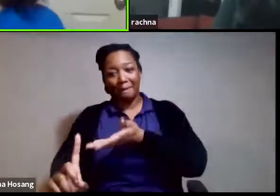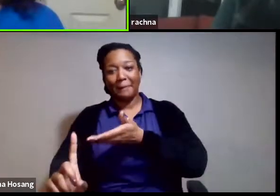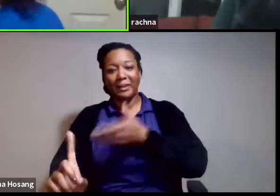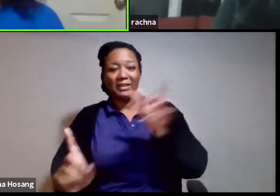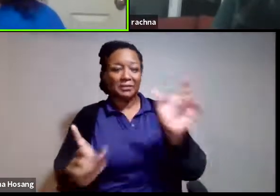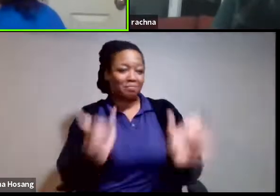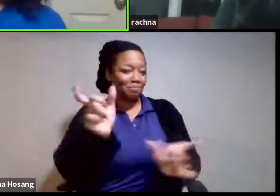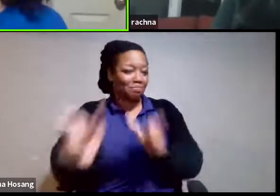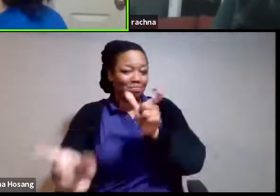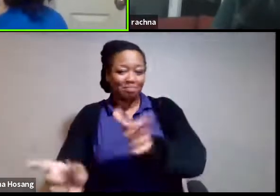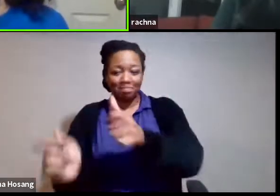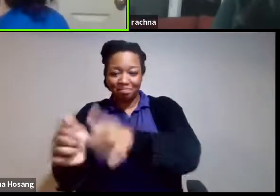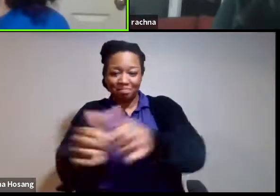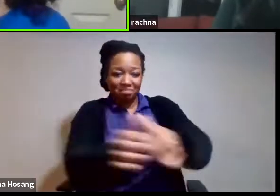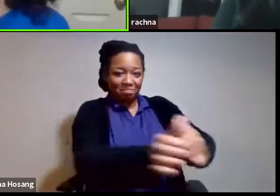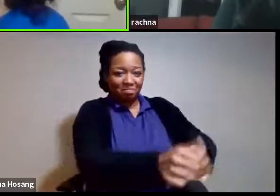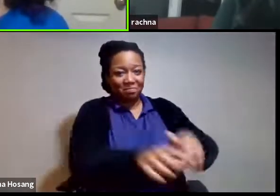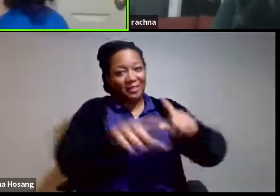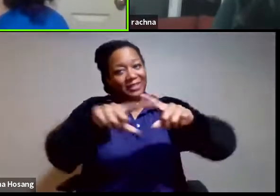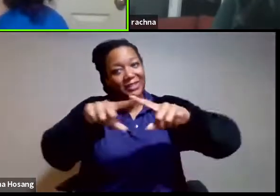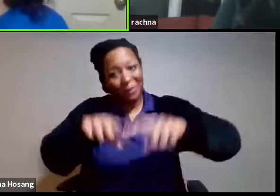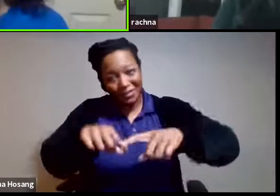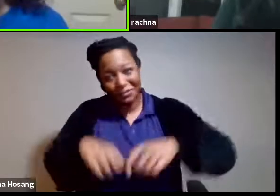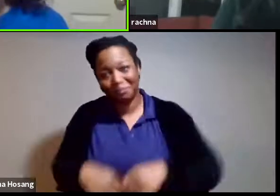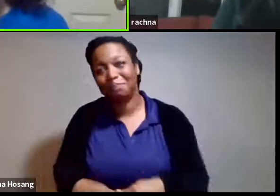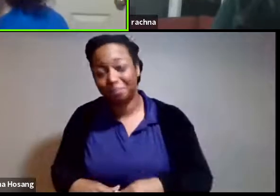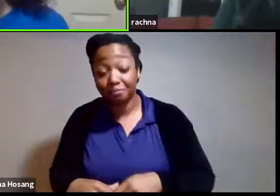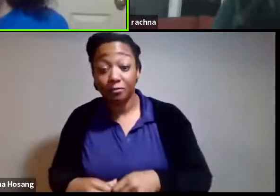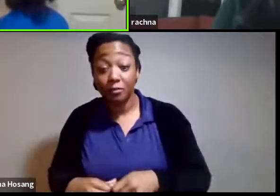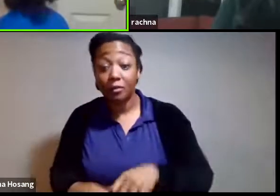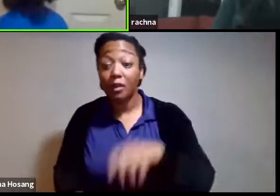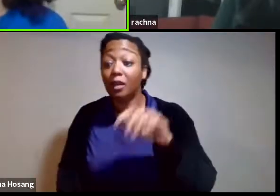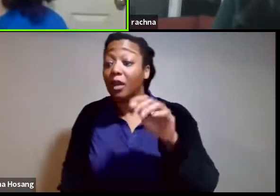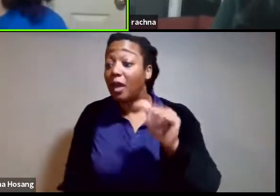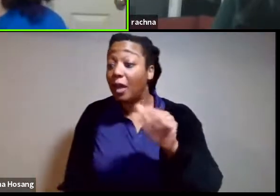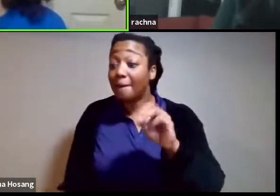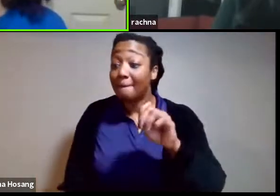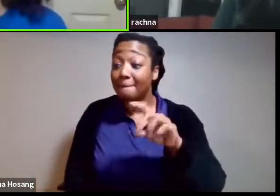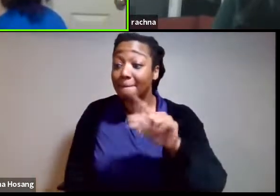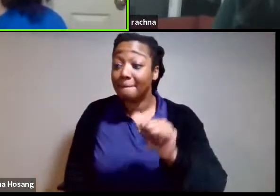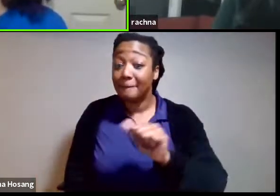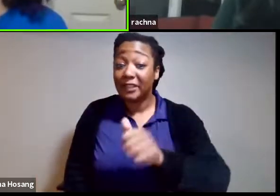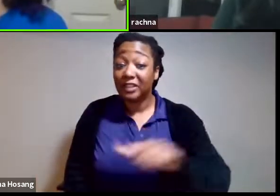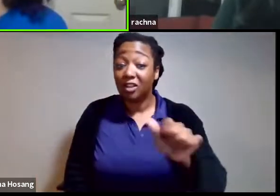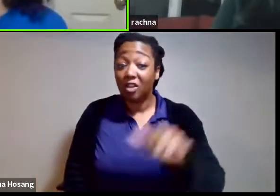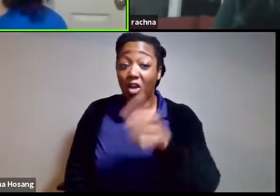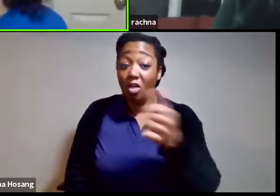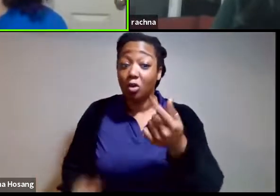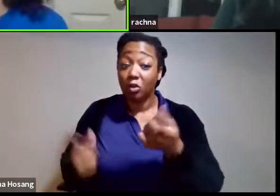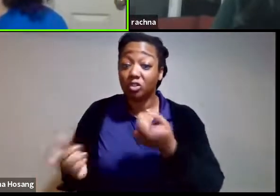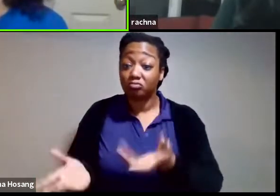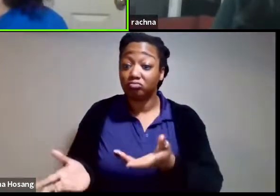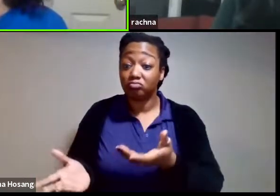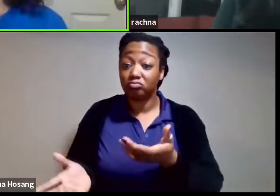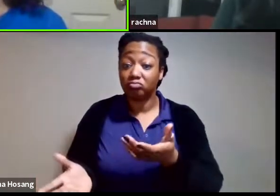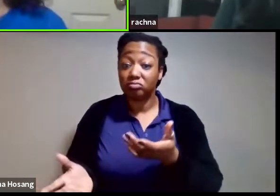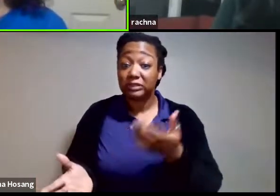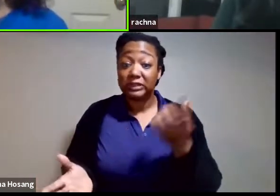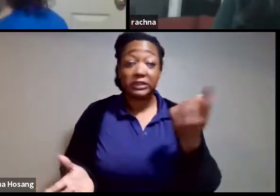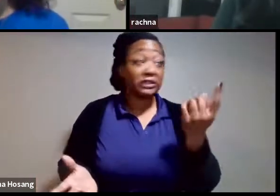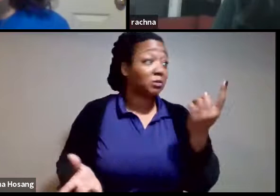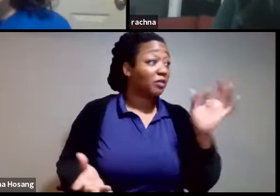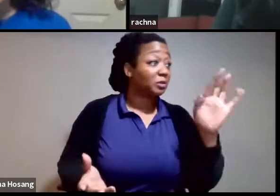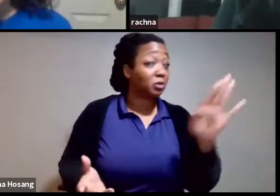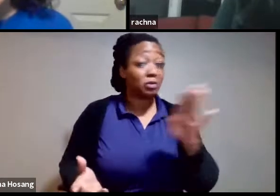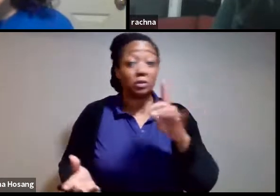on the student. Let me see. Amanda, do you have any other questions that have come in from other places where we're sending